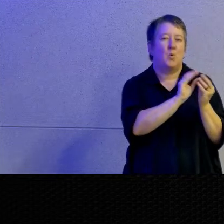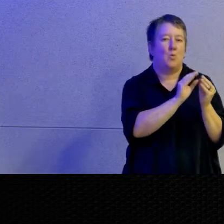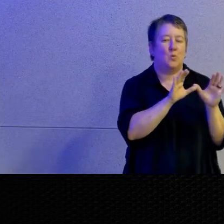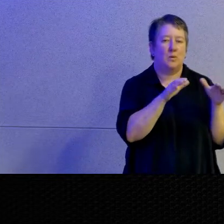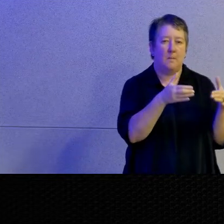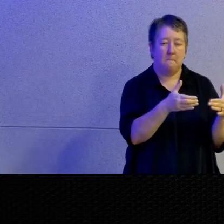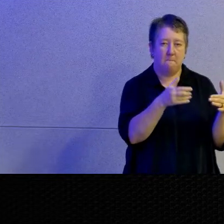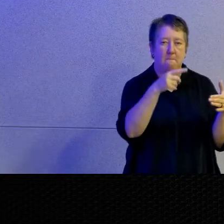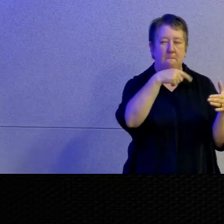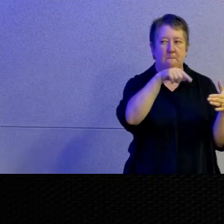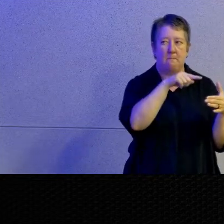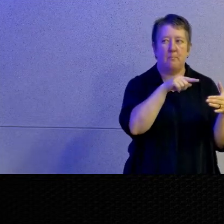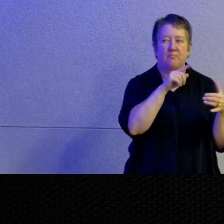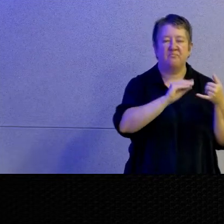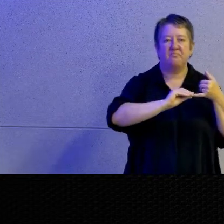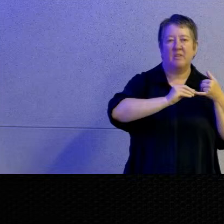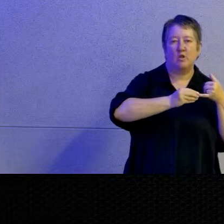to